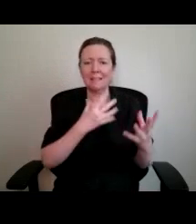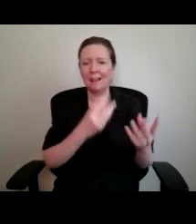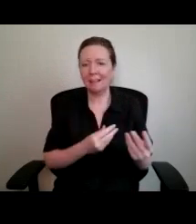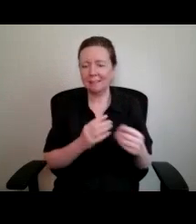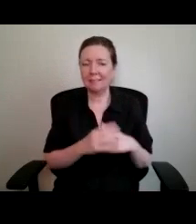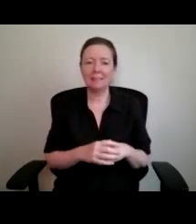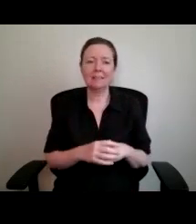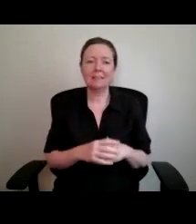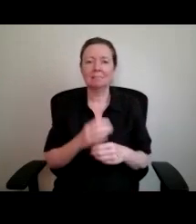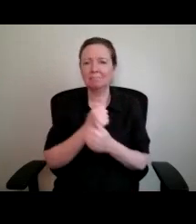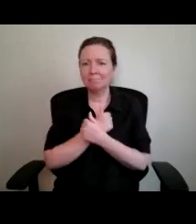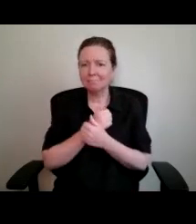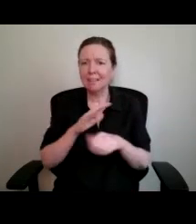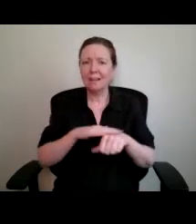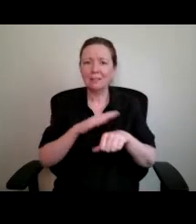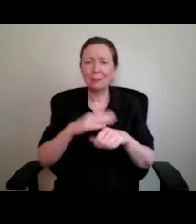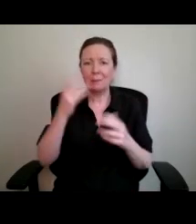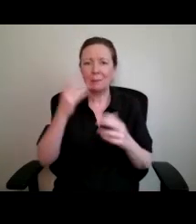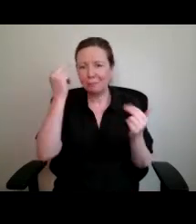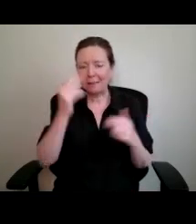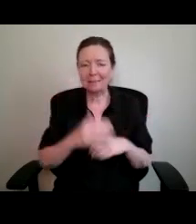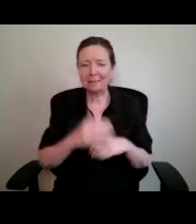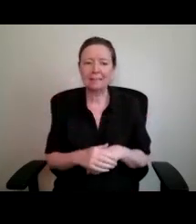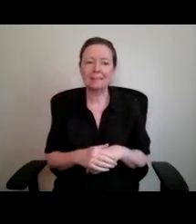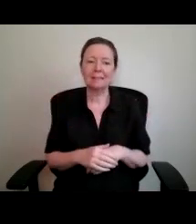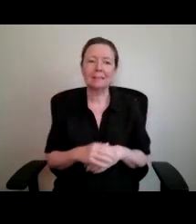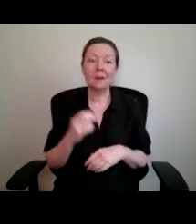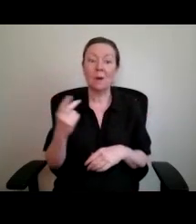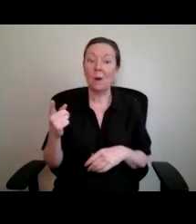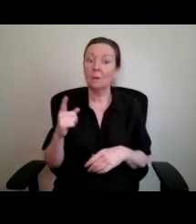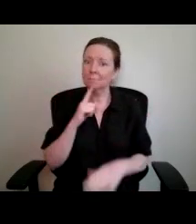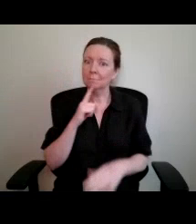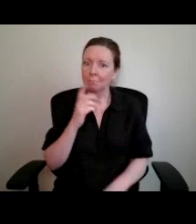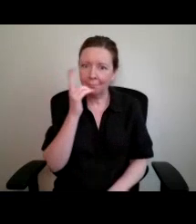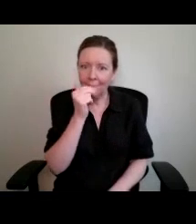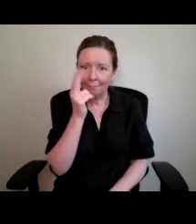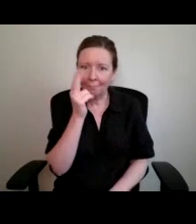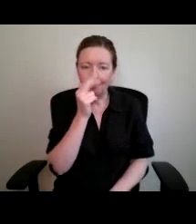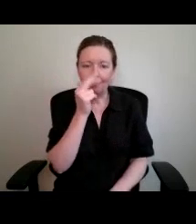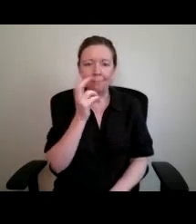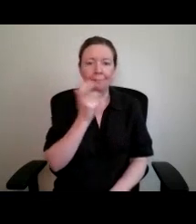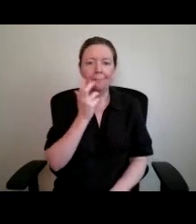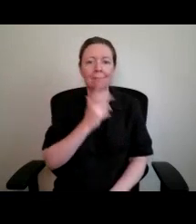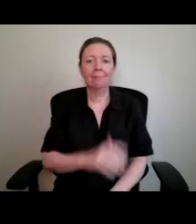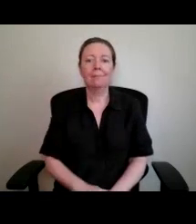She just loves her pet rabbits. Oh, she's a pistol. I am not. I don't know